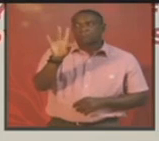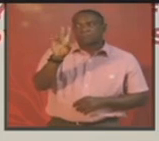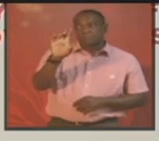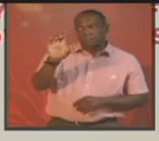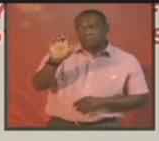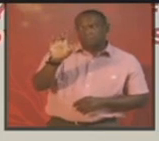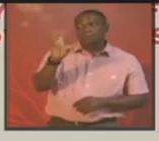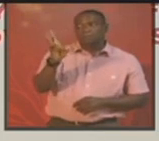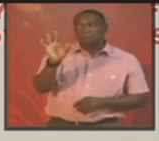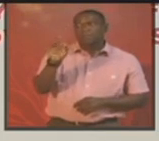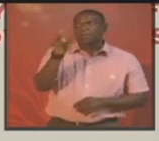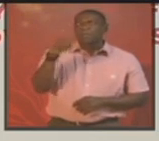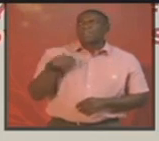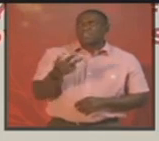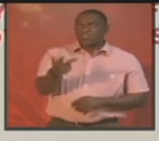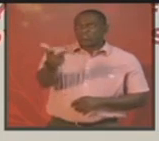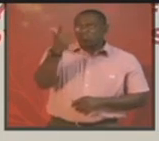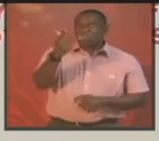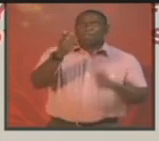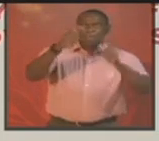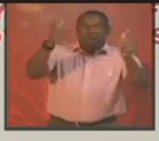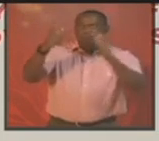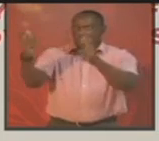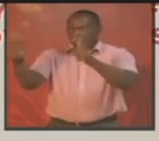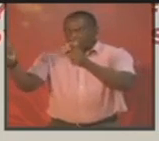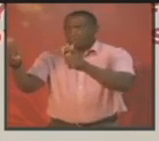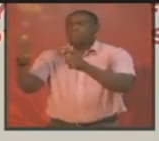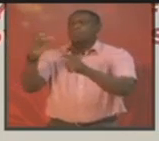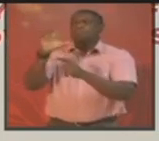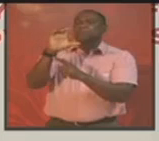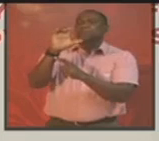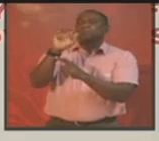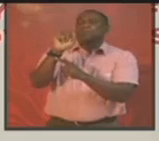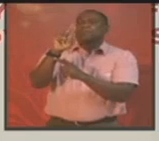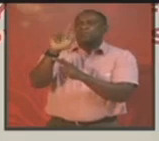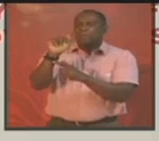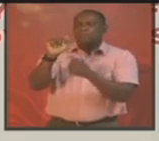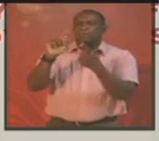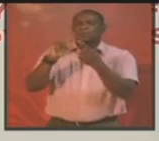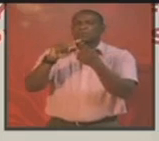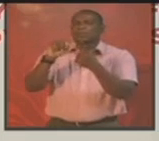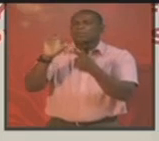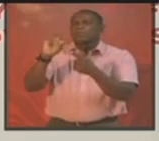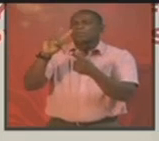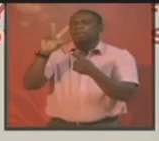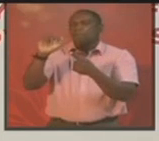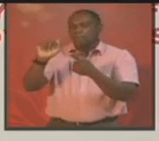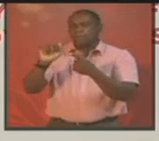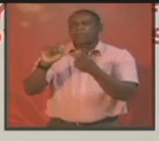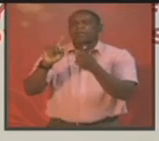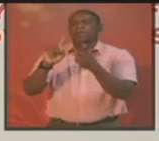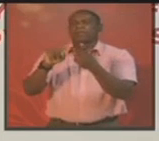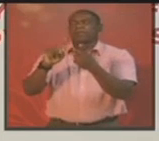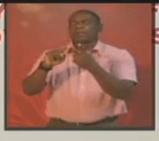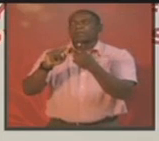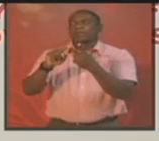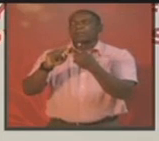massive facilities, Cora, Arima, and Couva. Southwest, which had Augustus